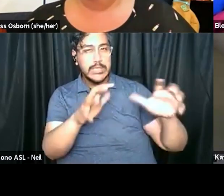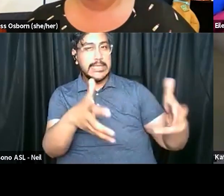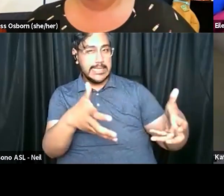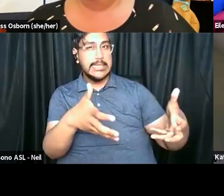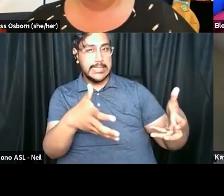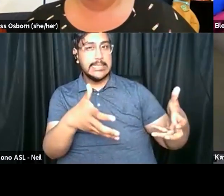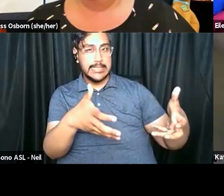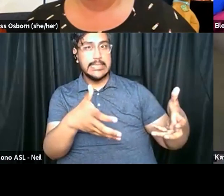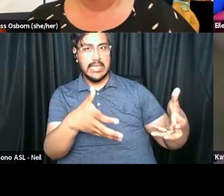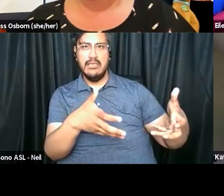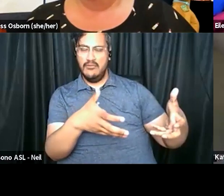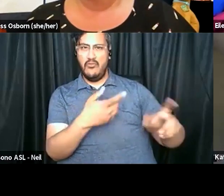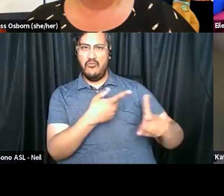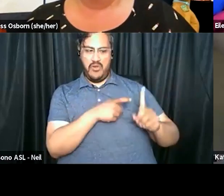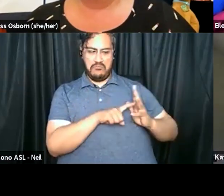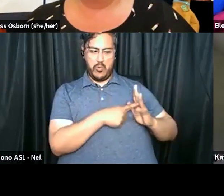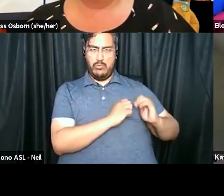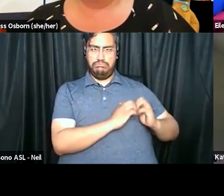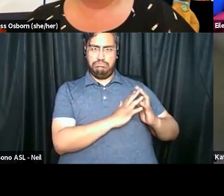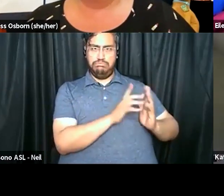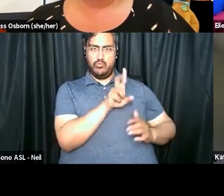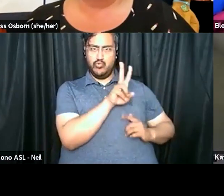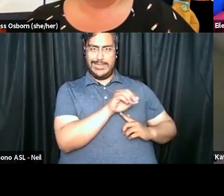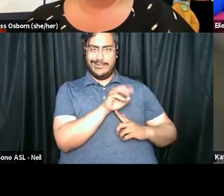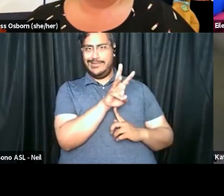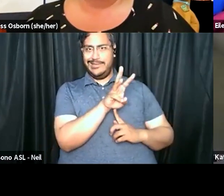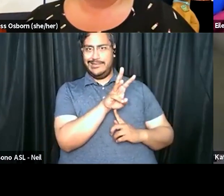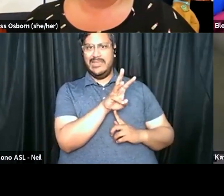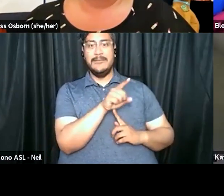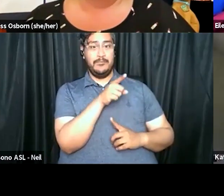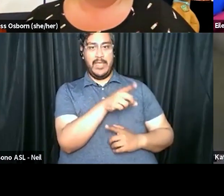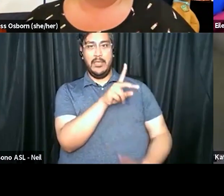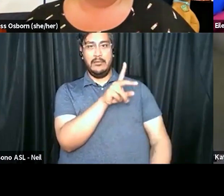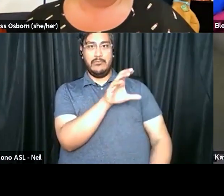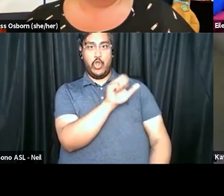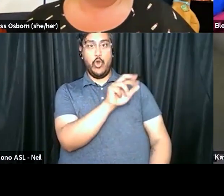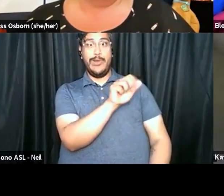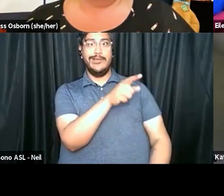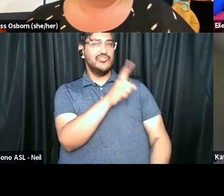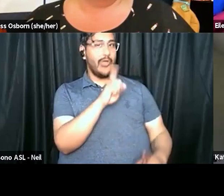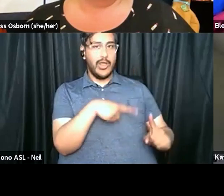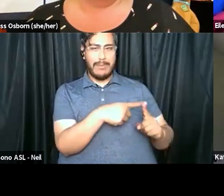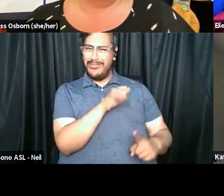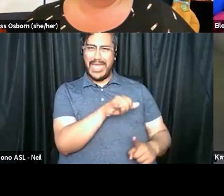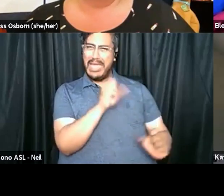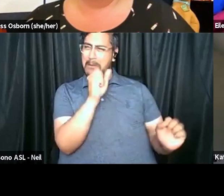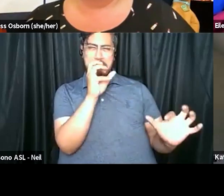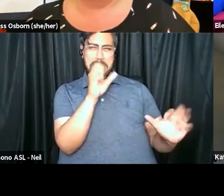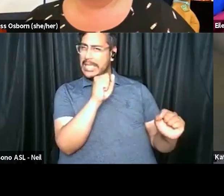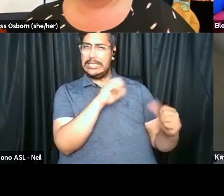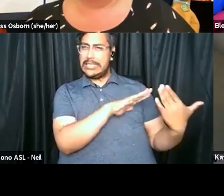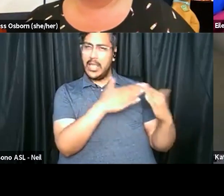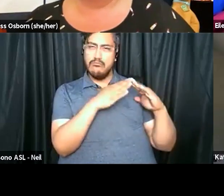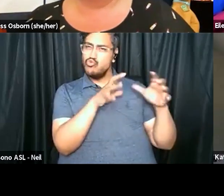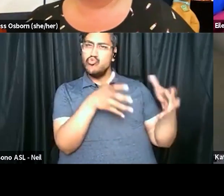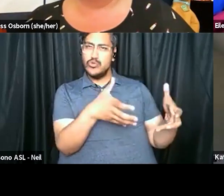that group that started in 2006 that Karina was talking about, the amazing community that forms